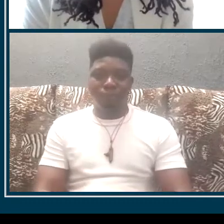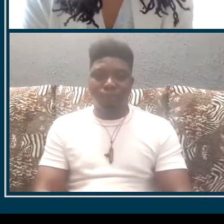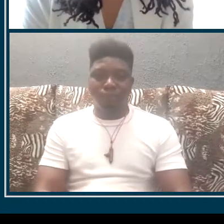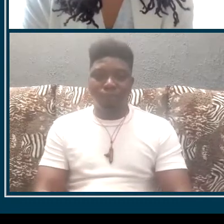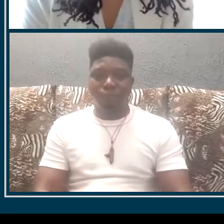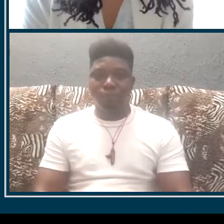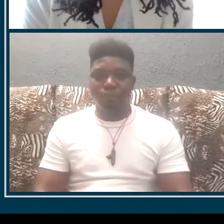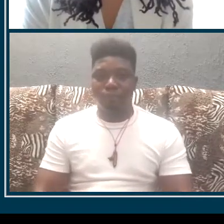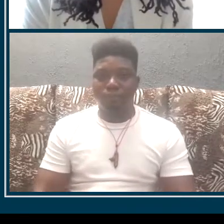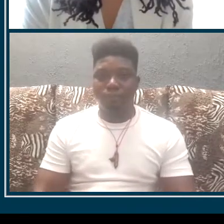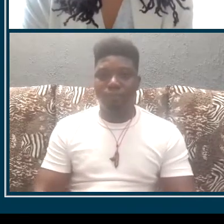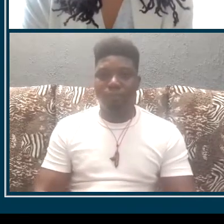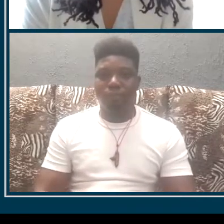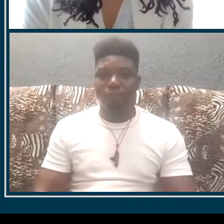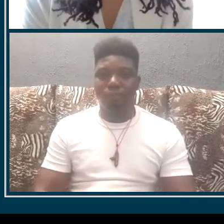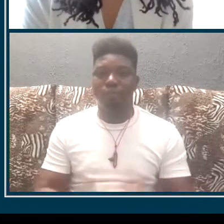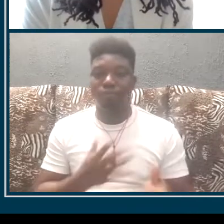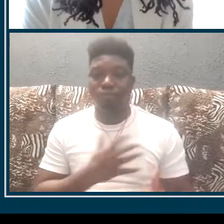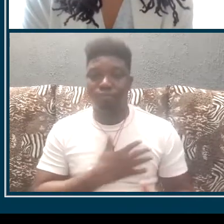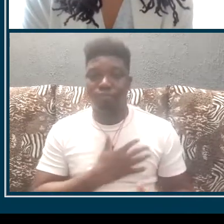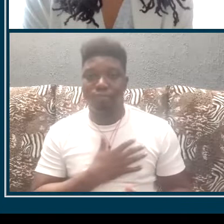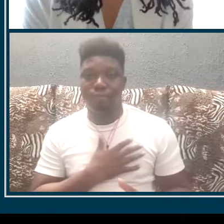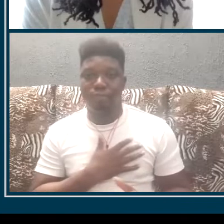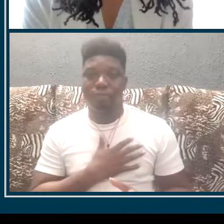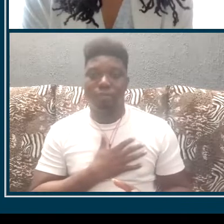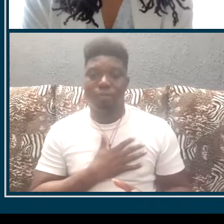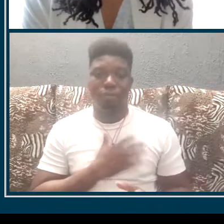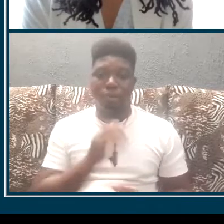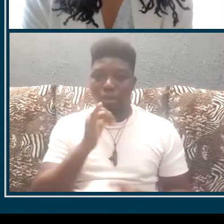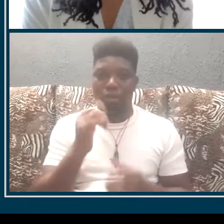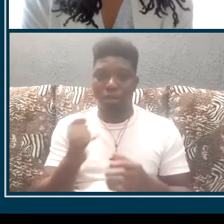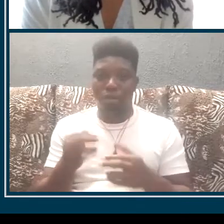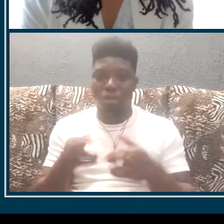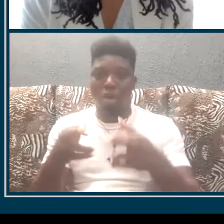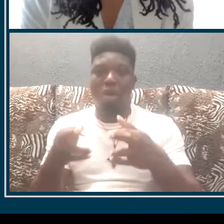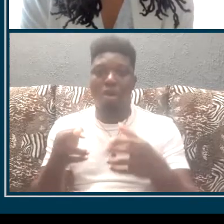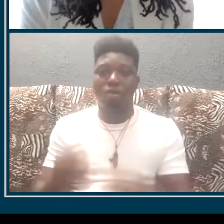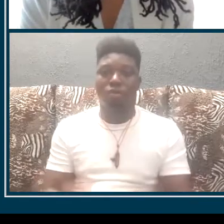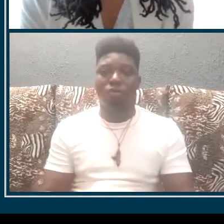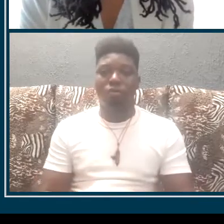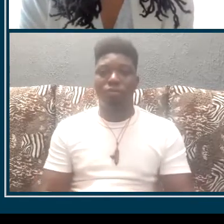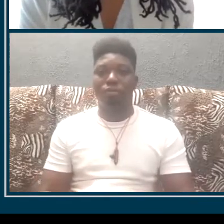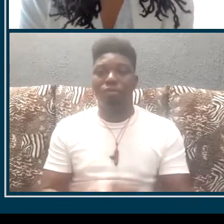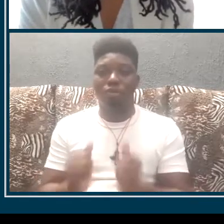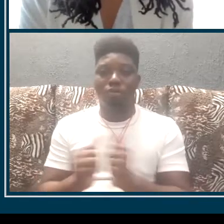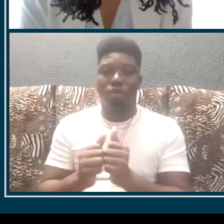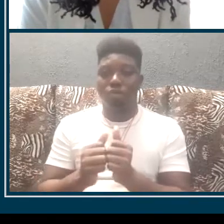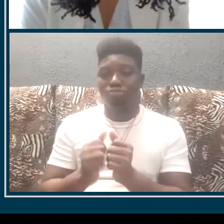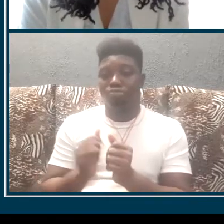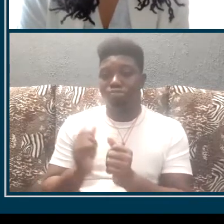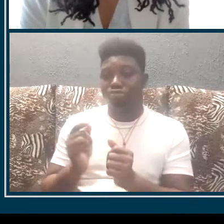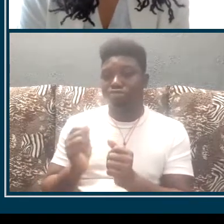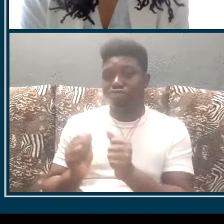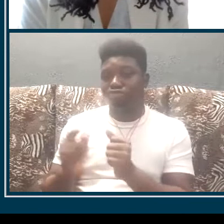palsy is relatively mild, which is to say that I'm not in a wheelchair,